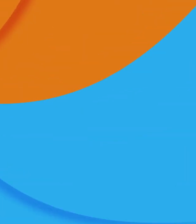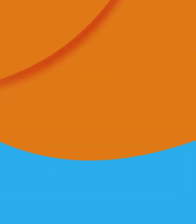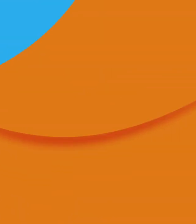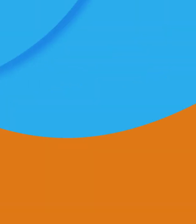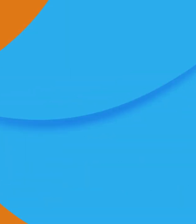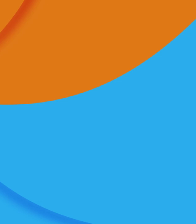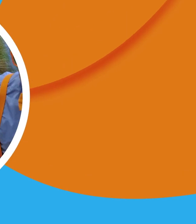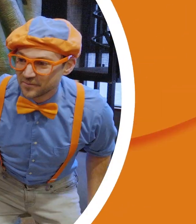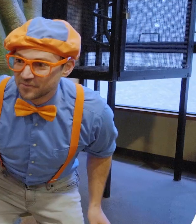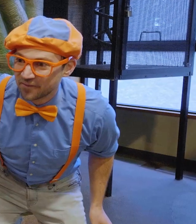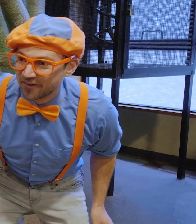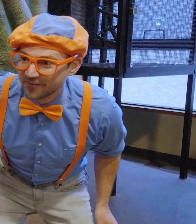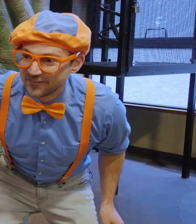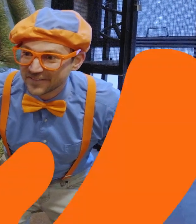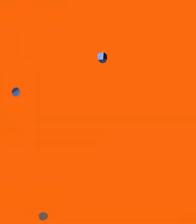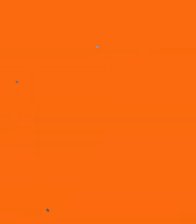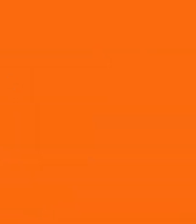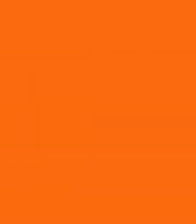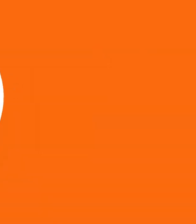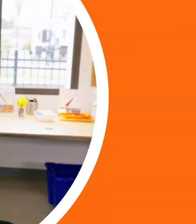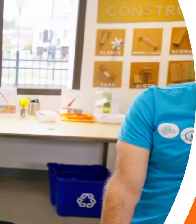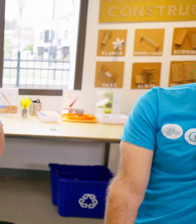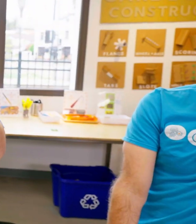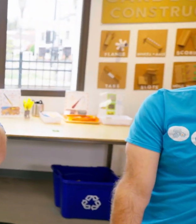Come on, everyone, let's make learning fun.